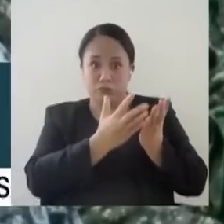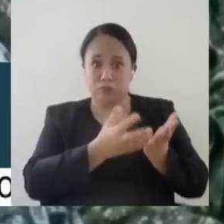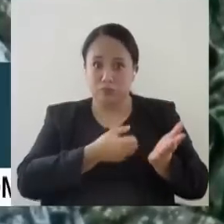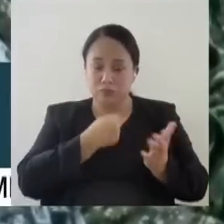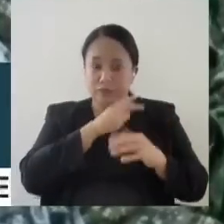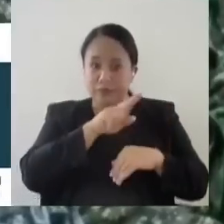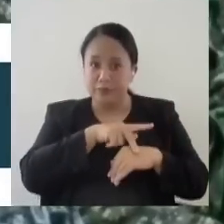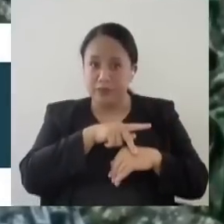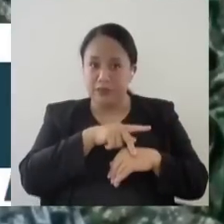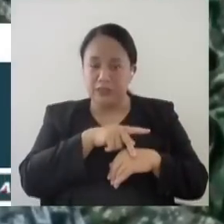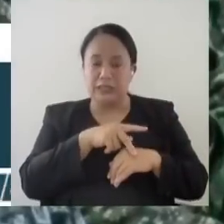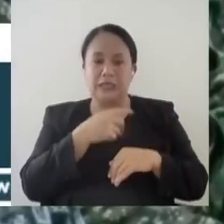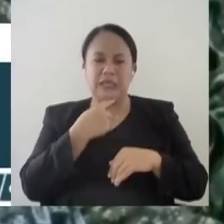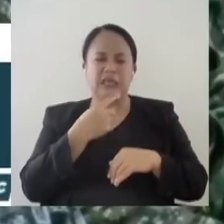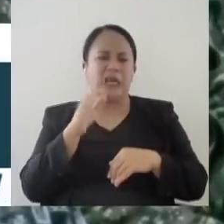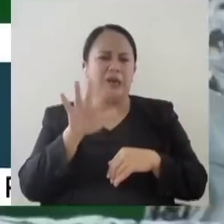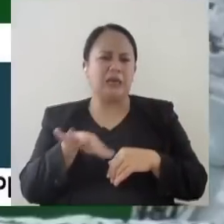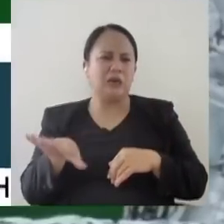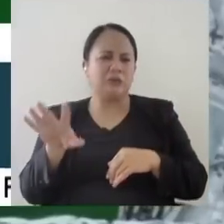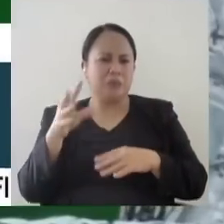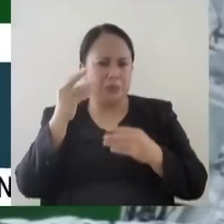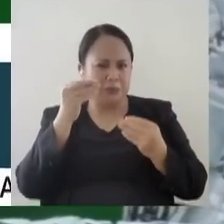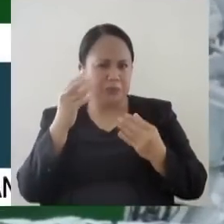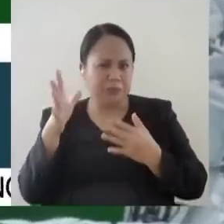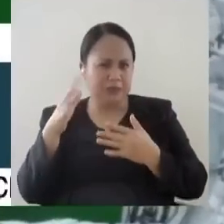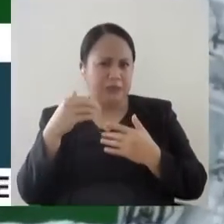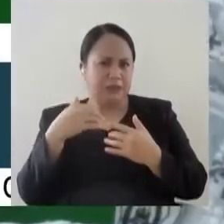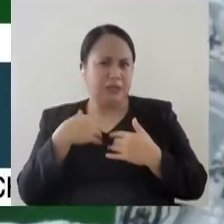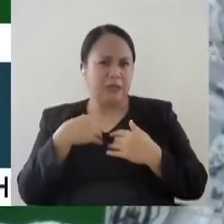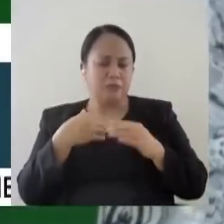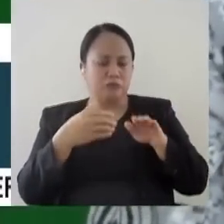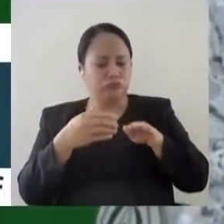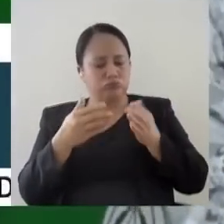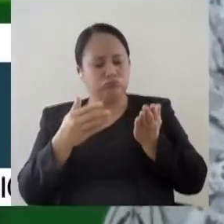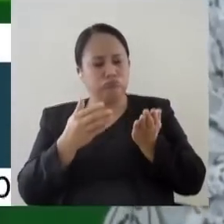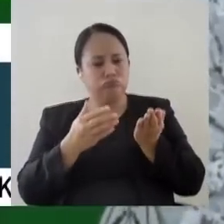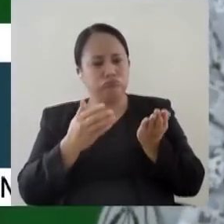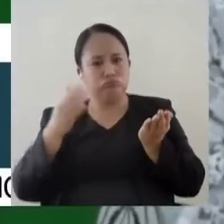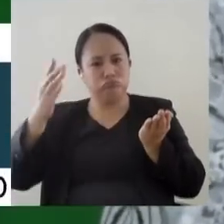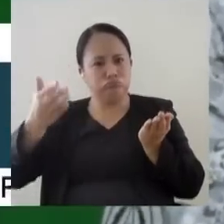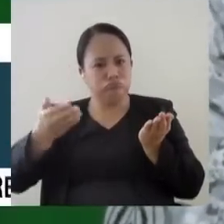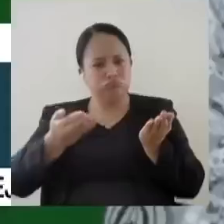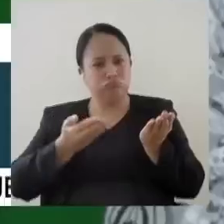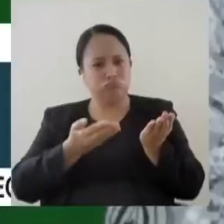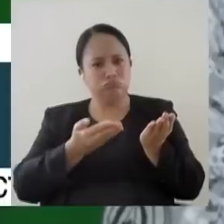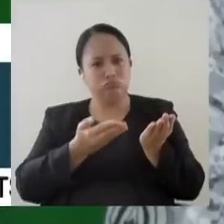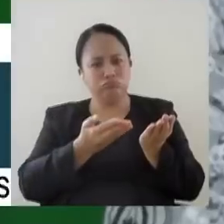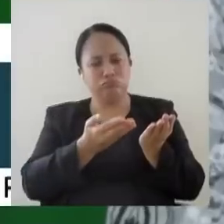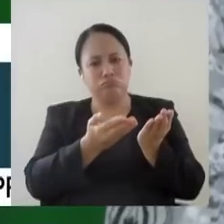Nasa 24 meters na po yung boats natin na pinagdala at nagpunta